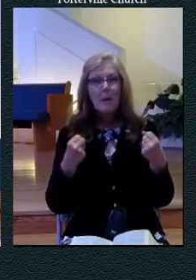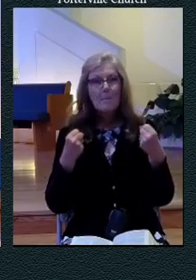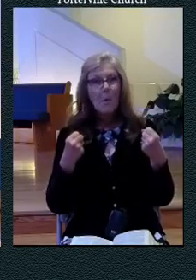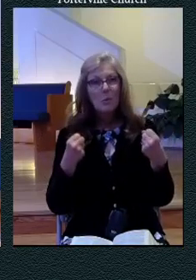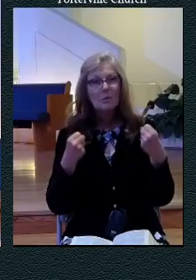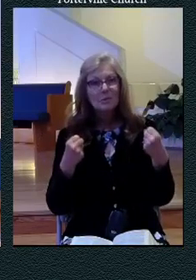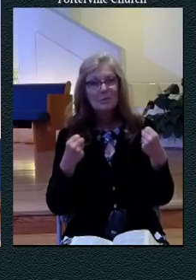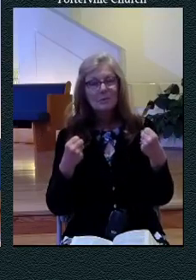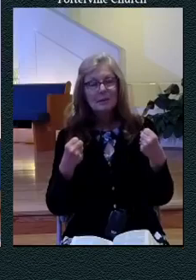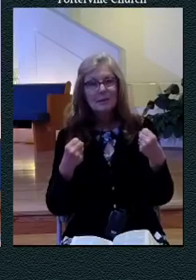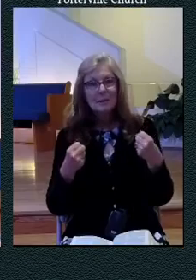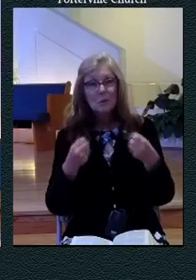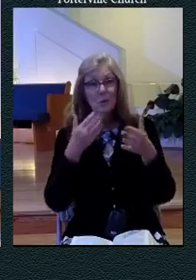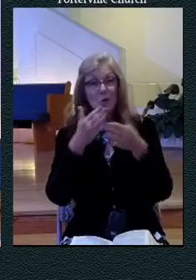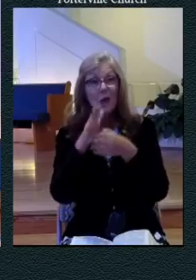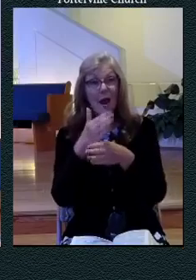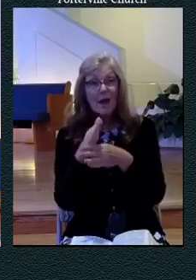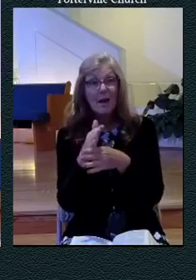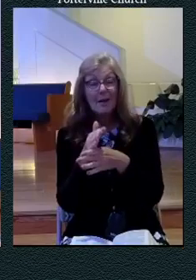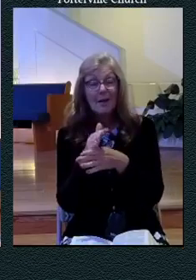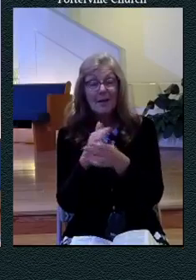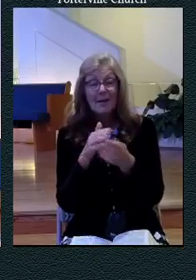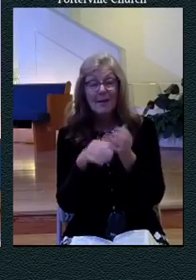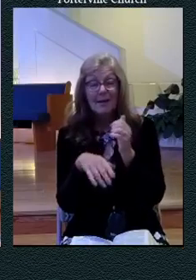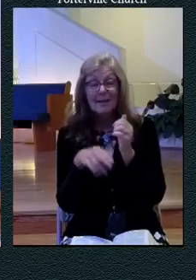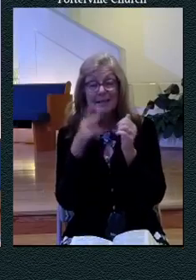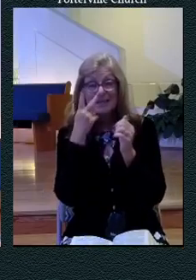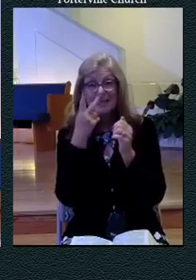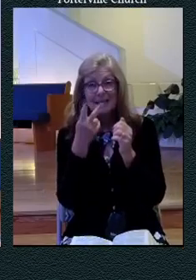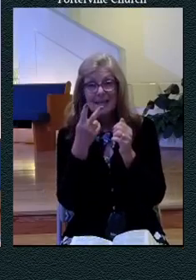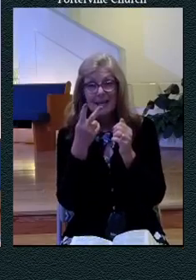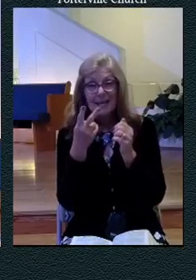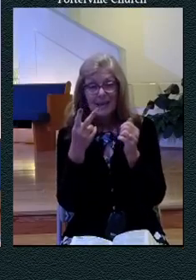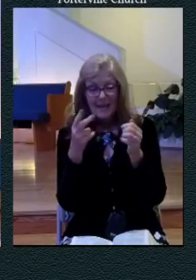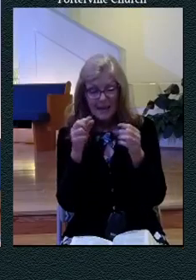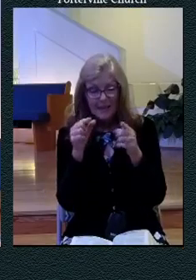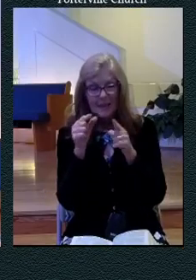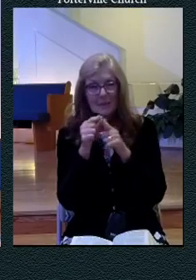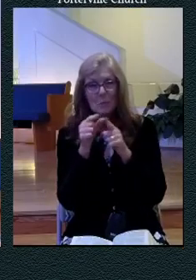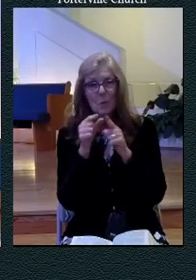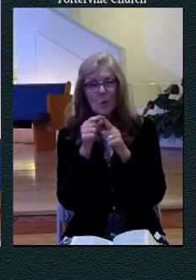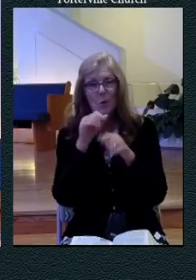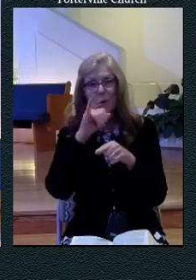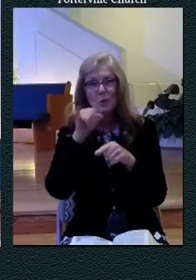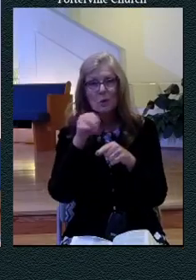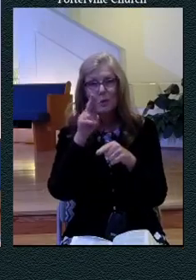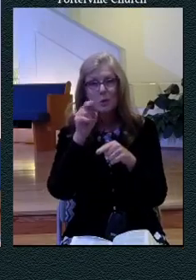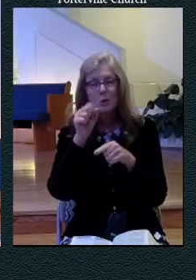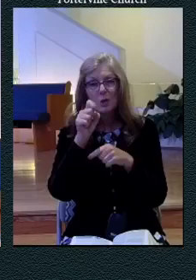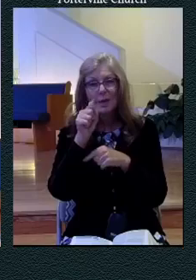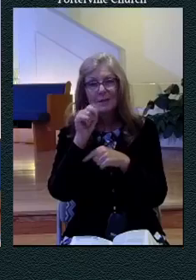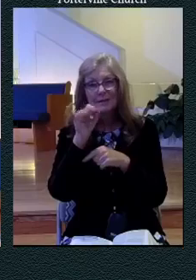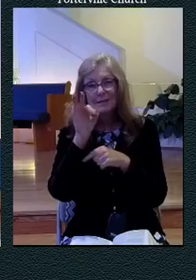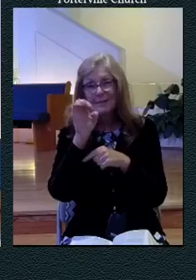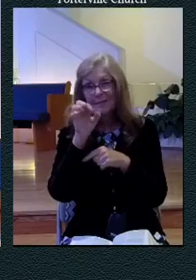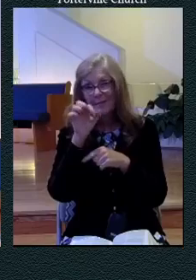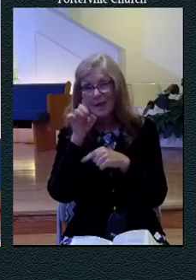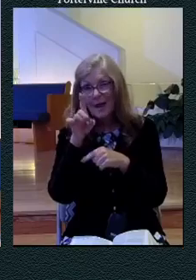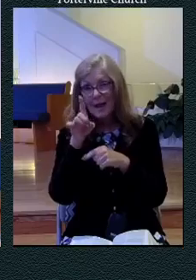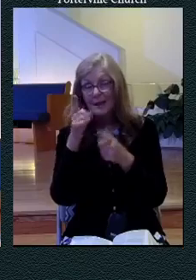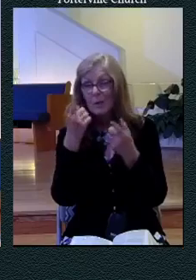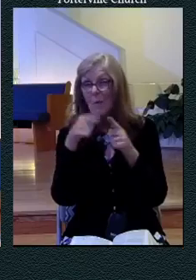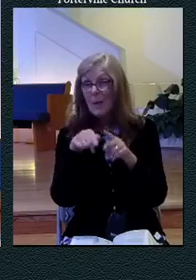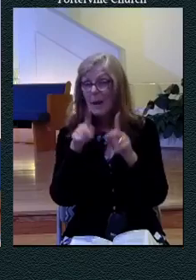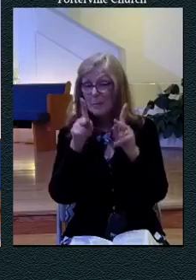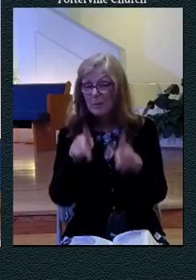and assurance. And so we find it in Romans under this word justified. And when one really comes to